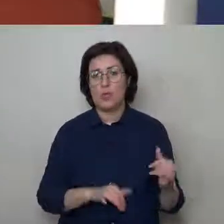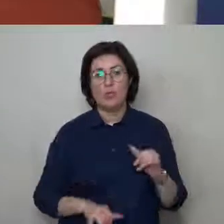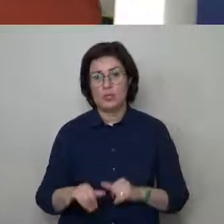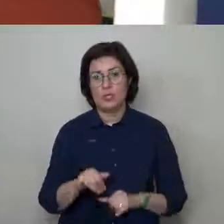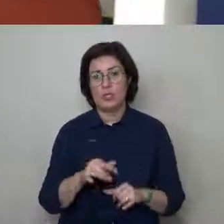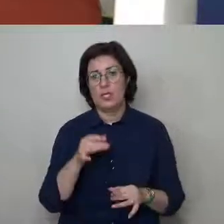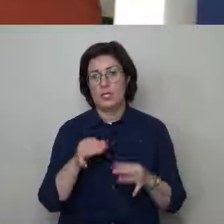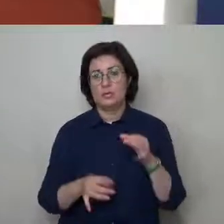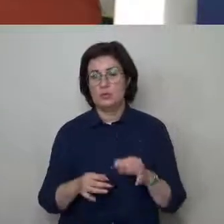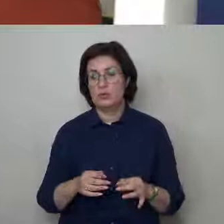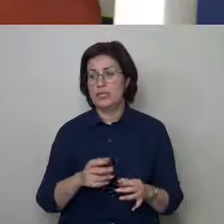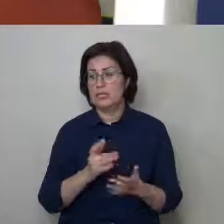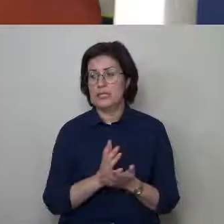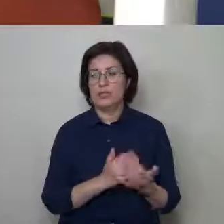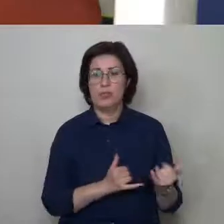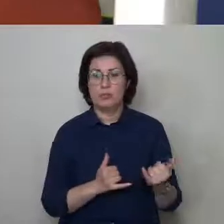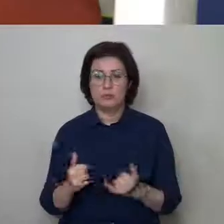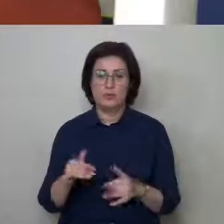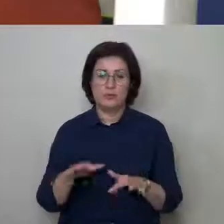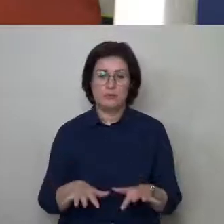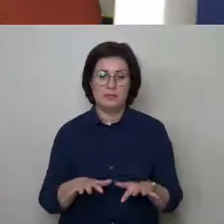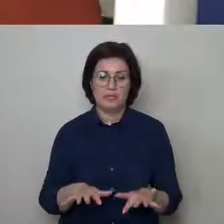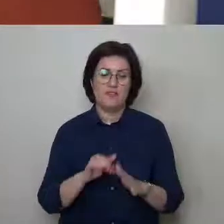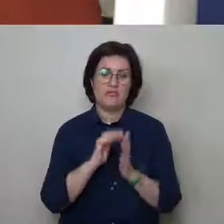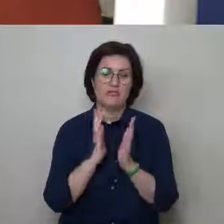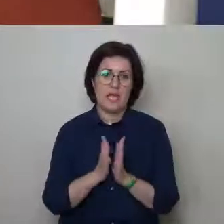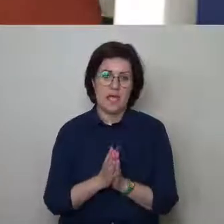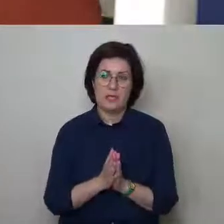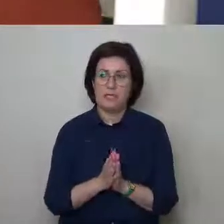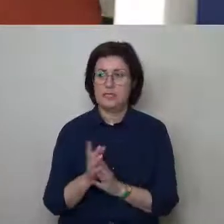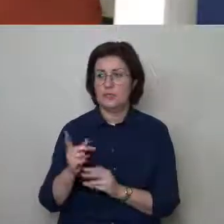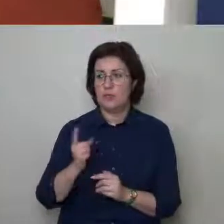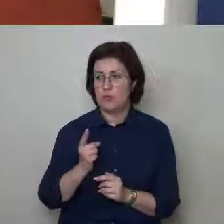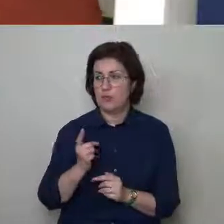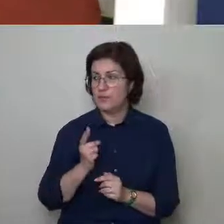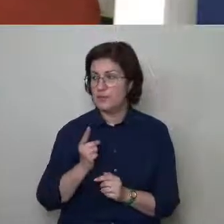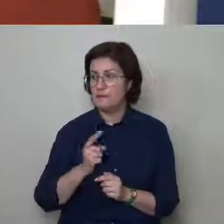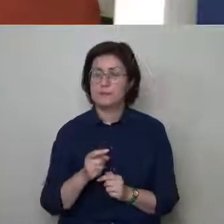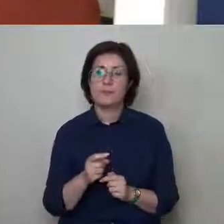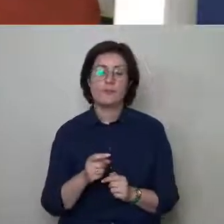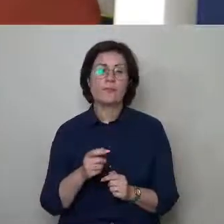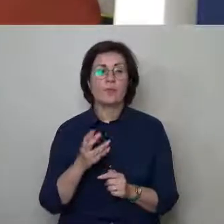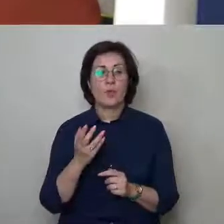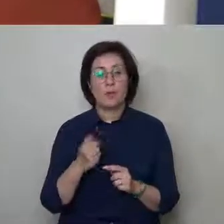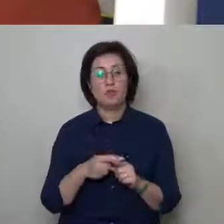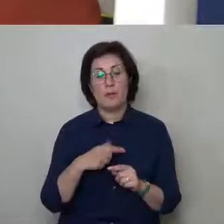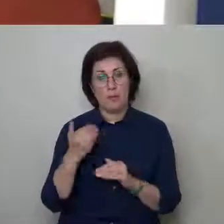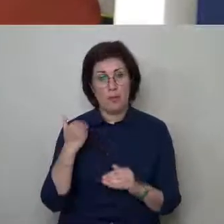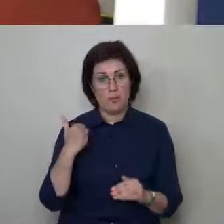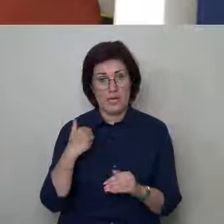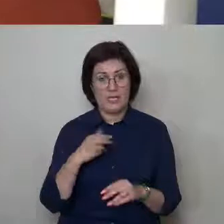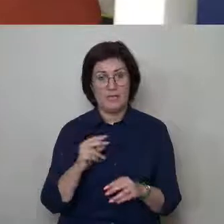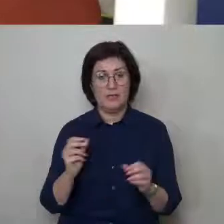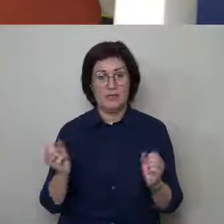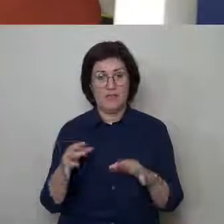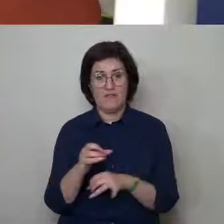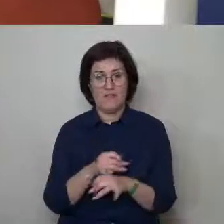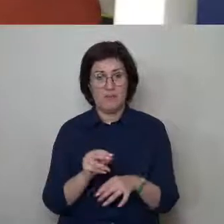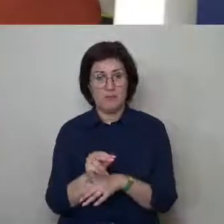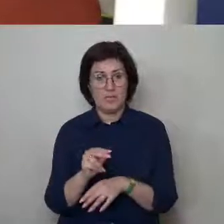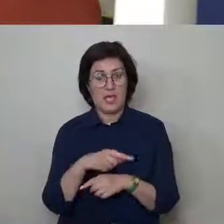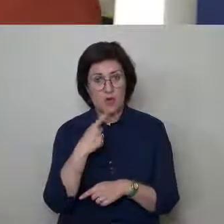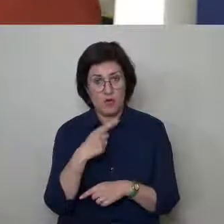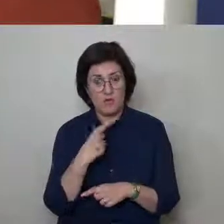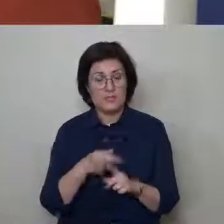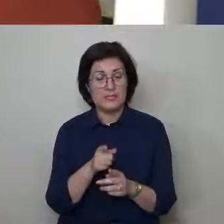them that you have not been supported with your right to be present at all the events. Although,